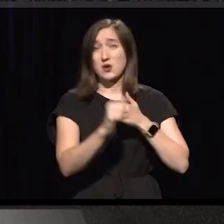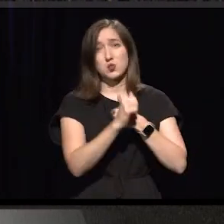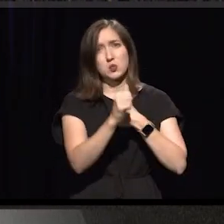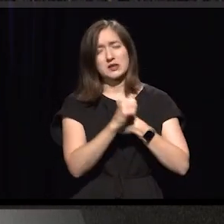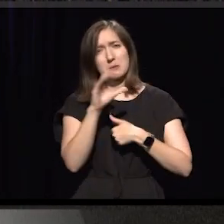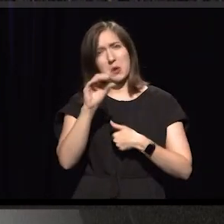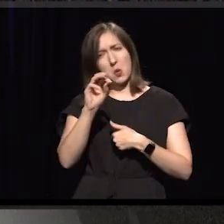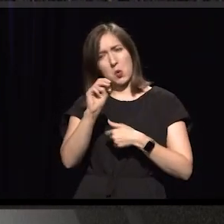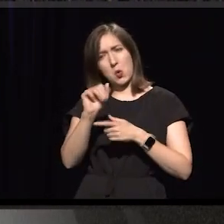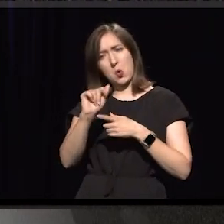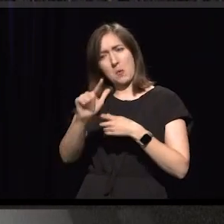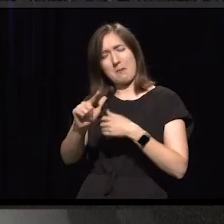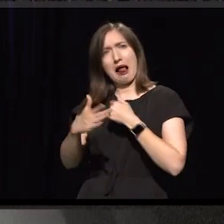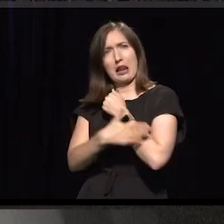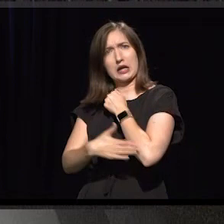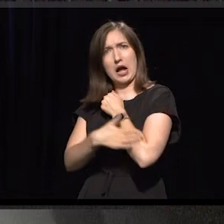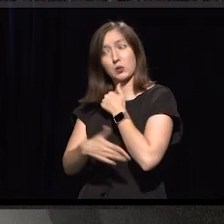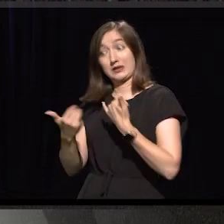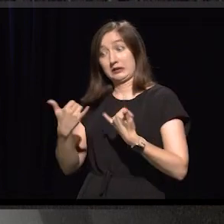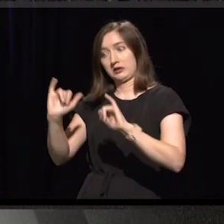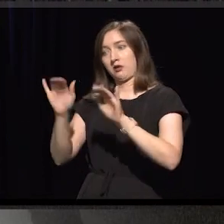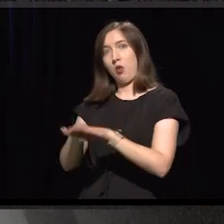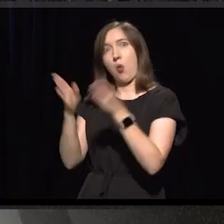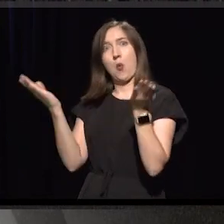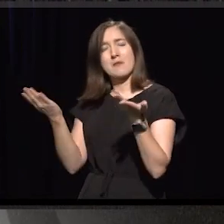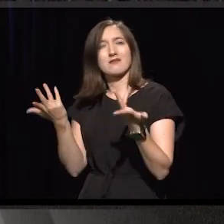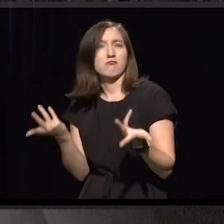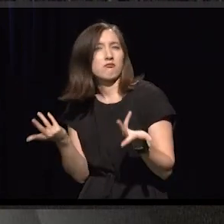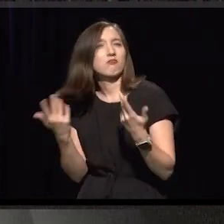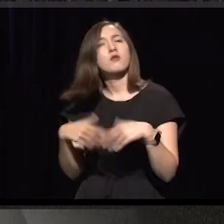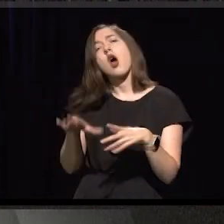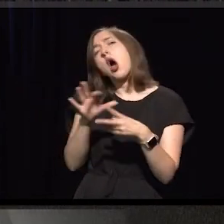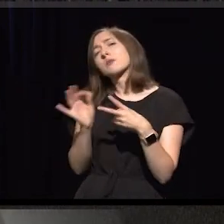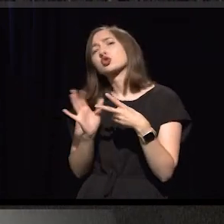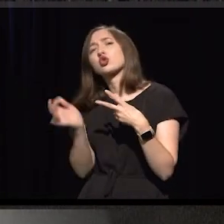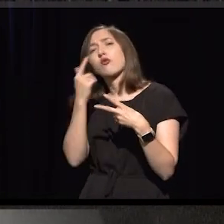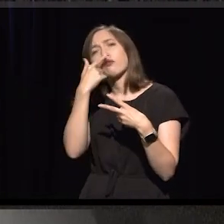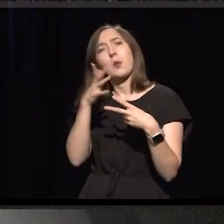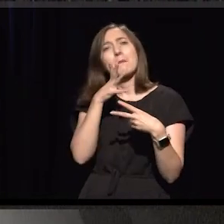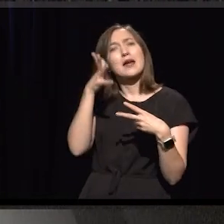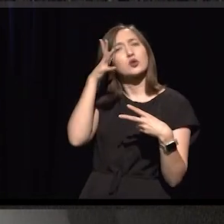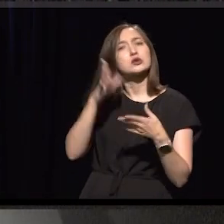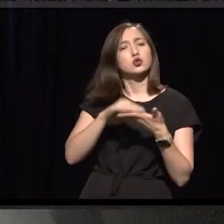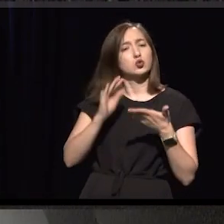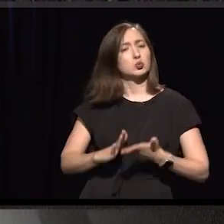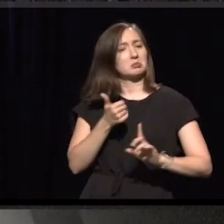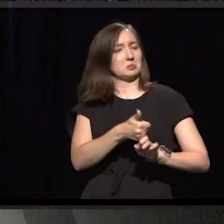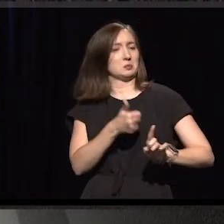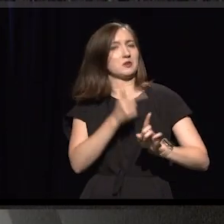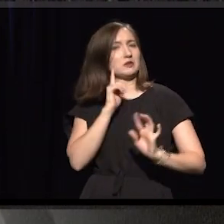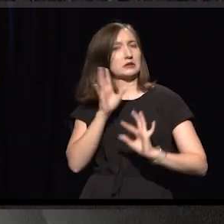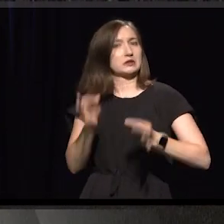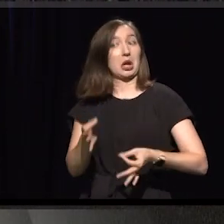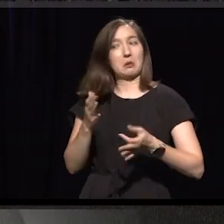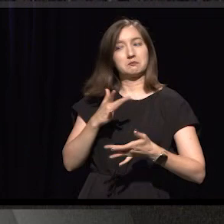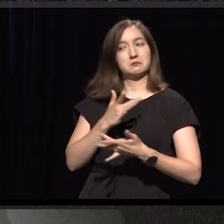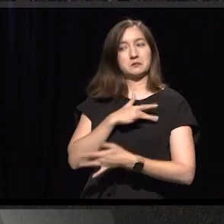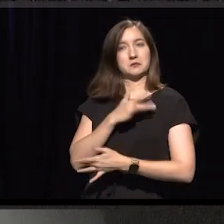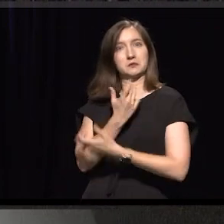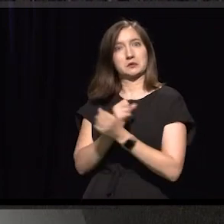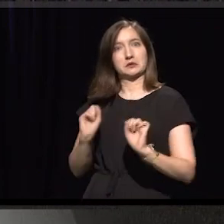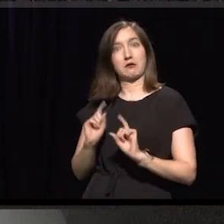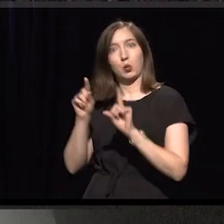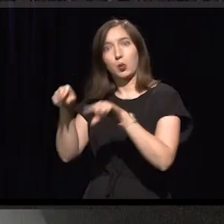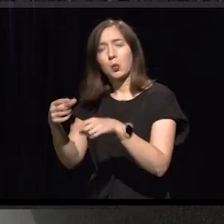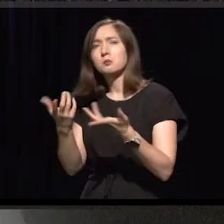to reopen, and it's optional for parents and students. But for those that will be going back into the classroom, what do we want them to know about the current situation at this